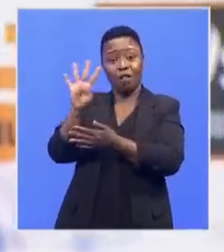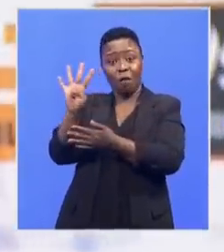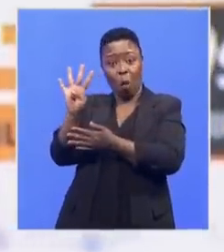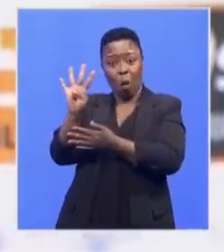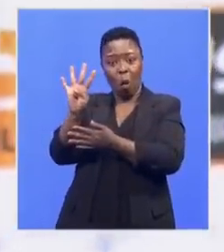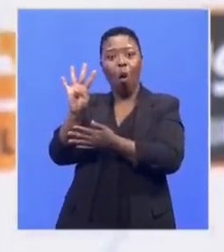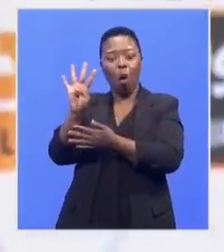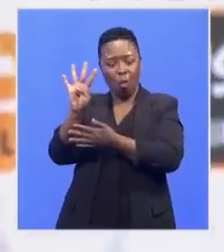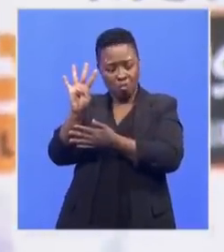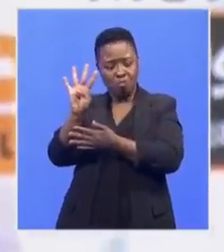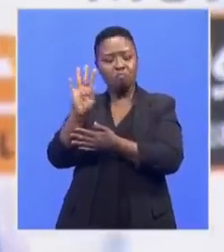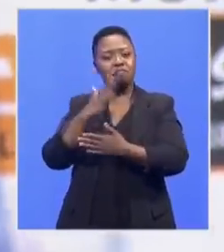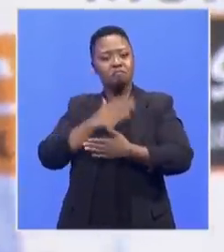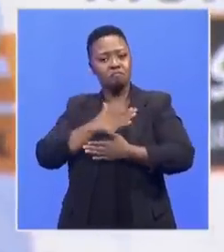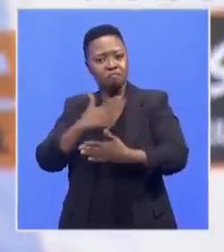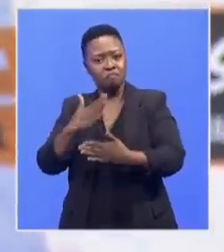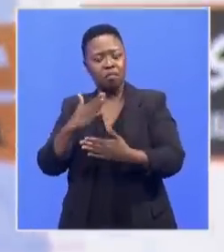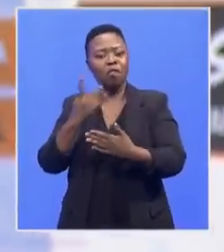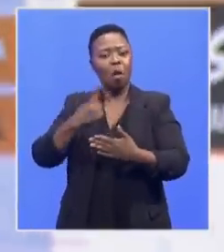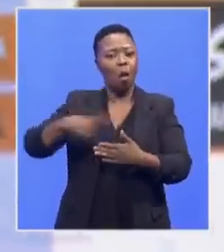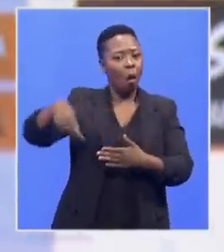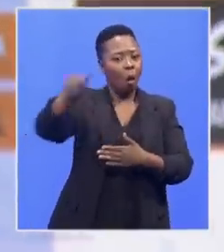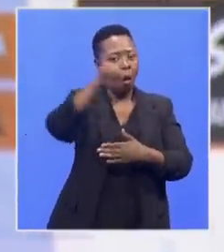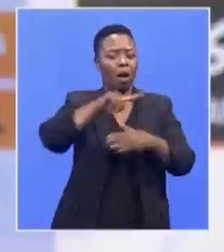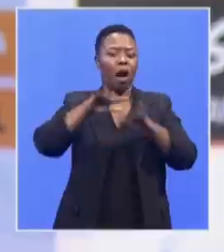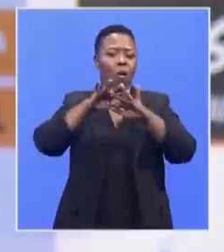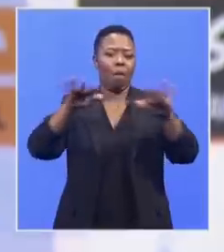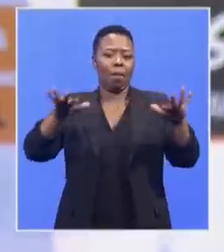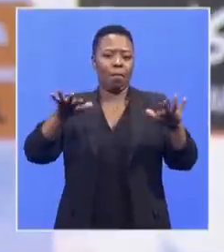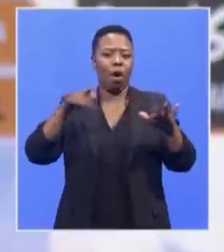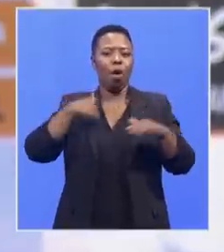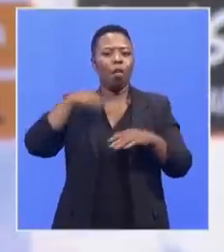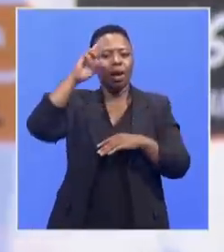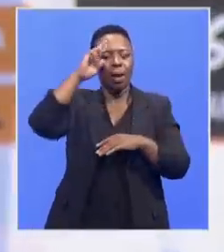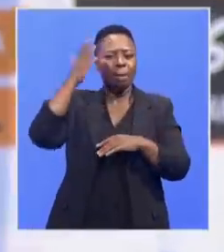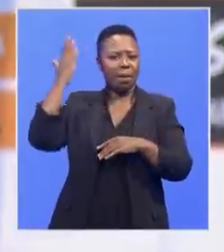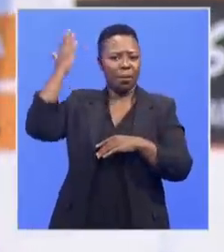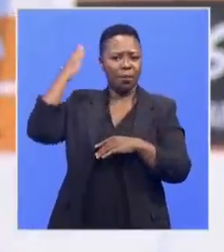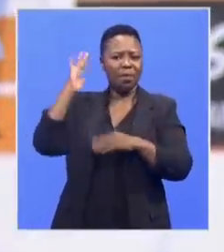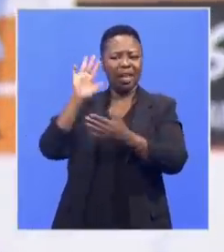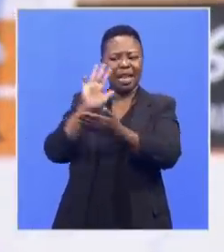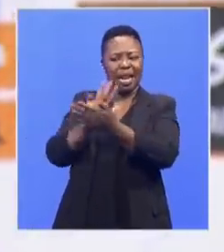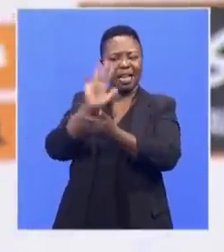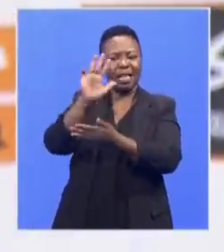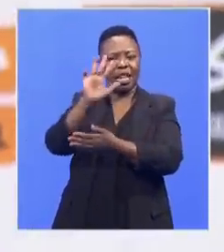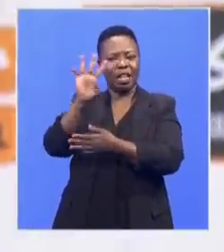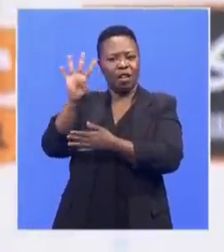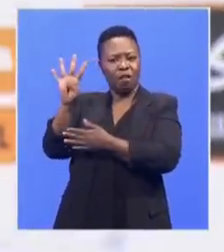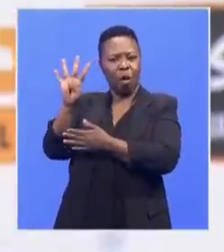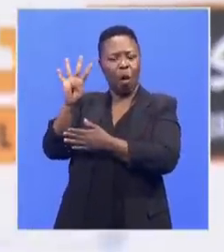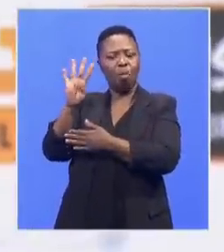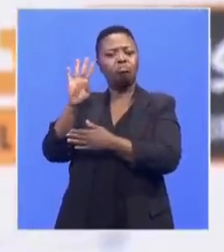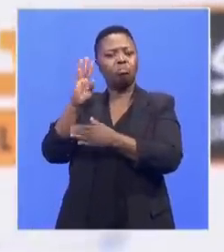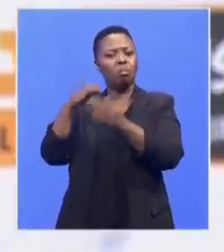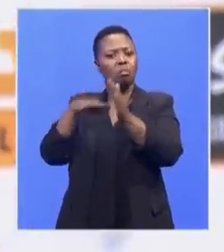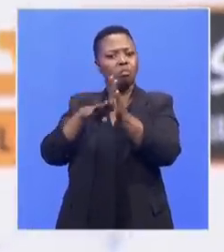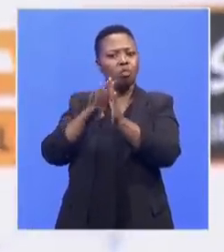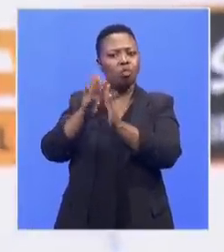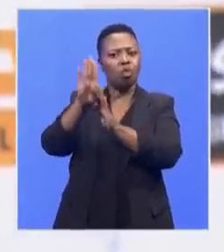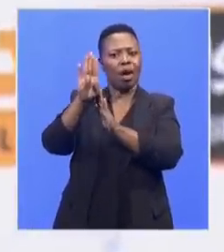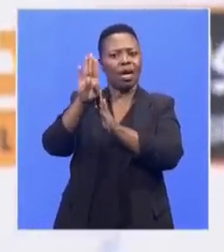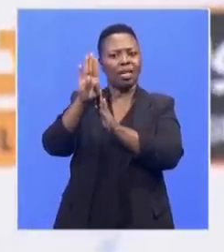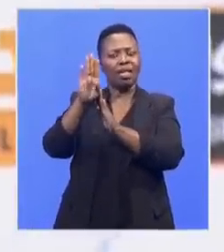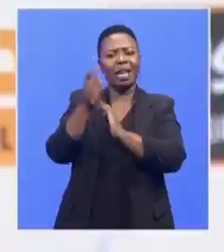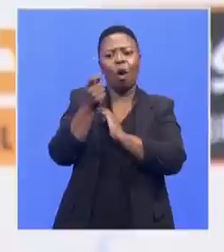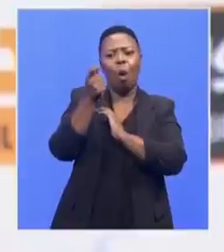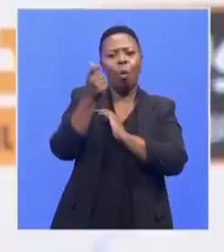we recall the great progress that has been made in nearly three decades